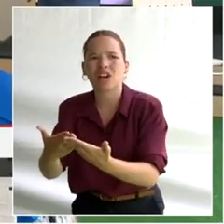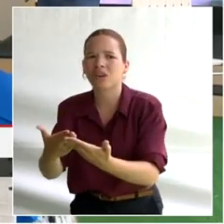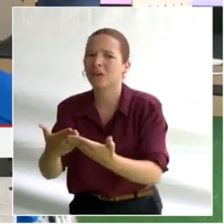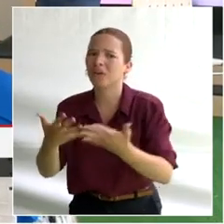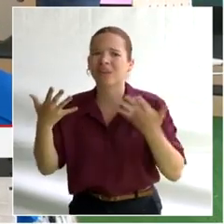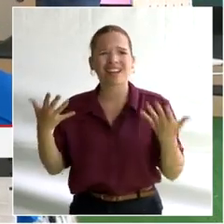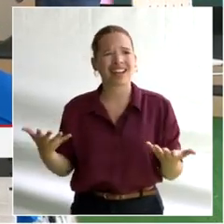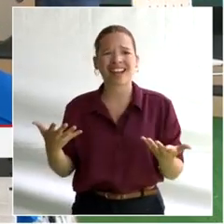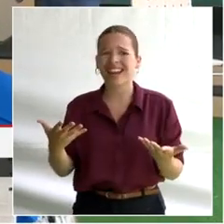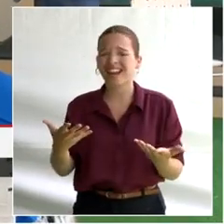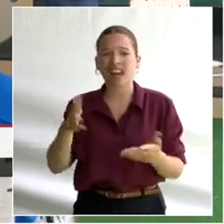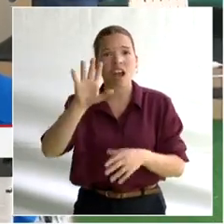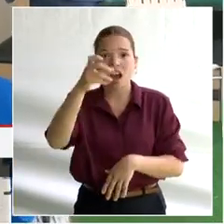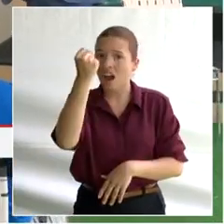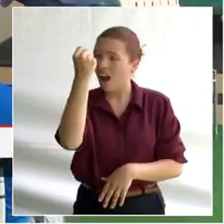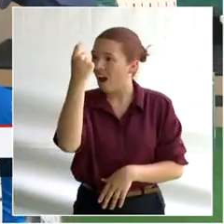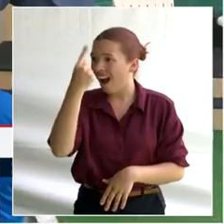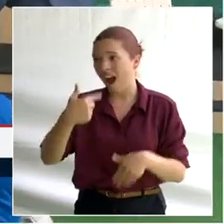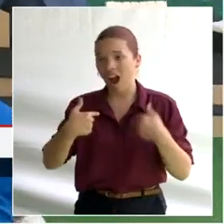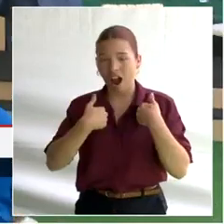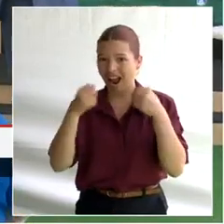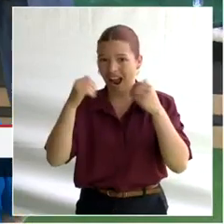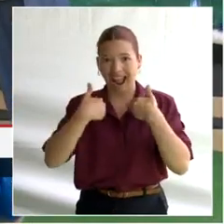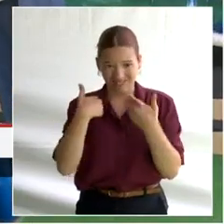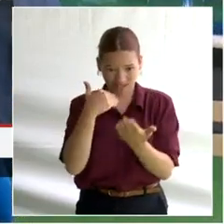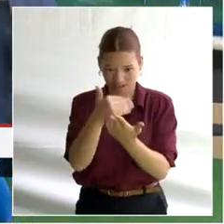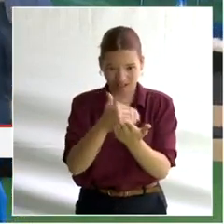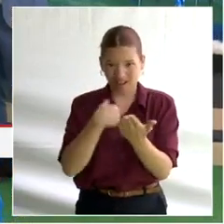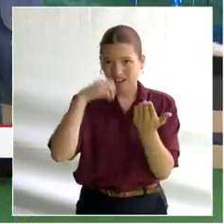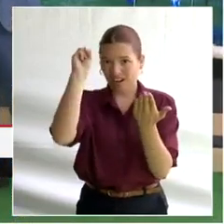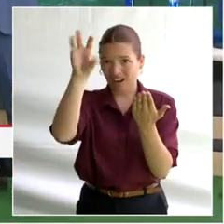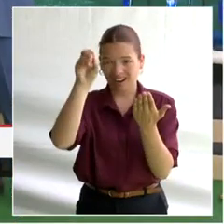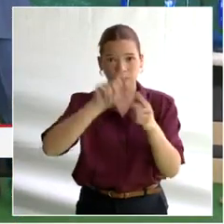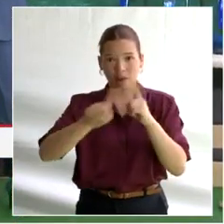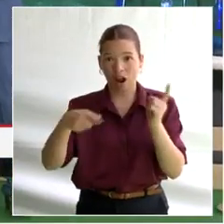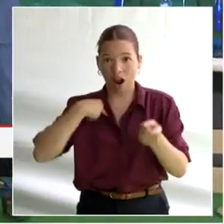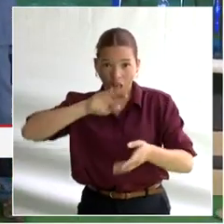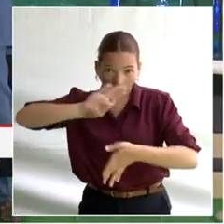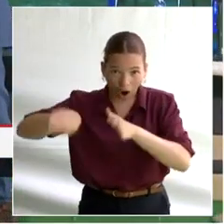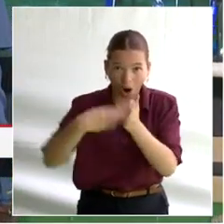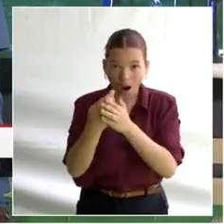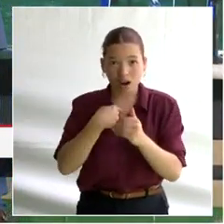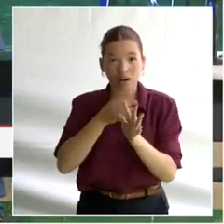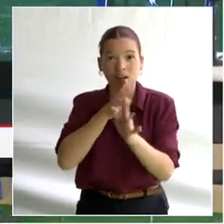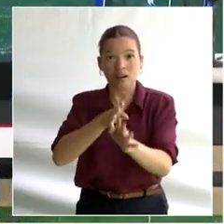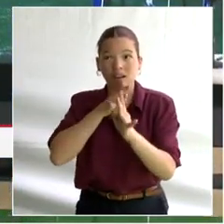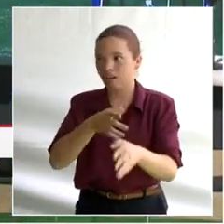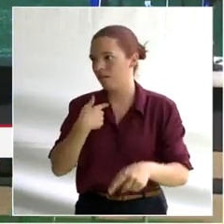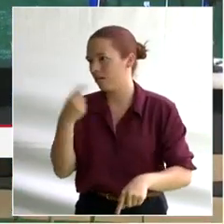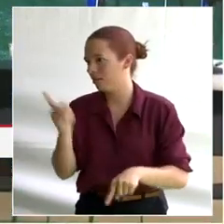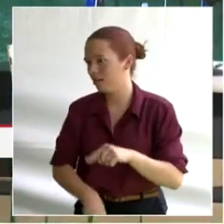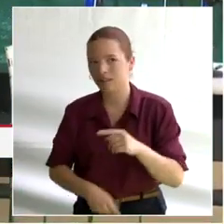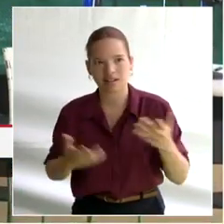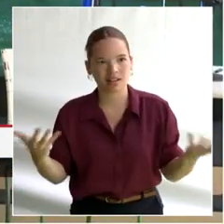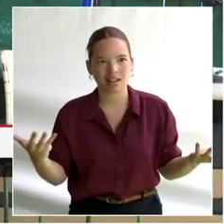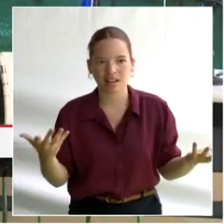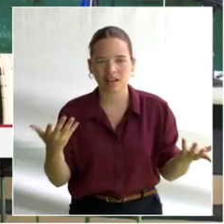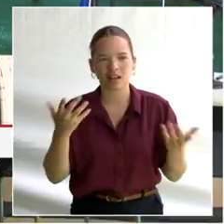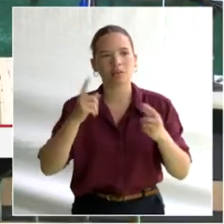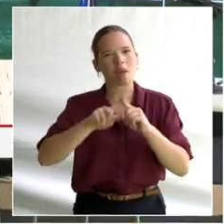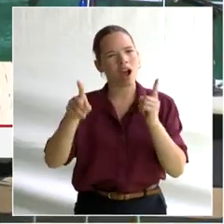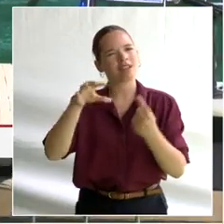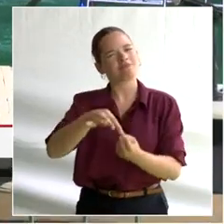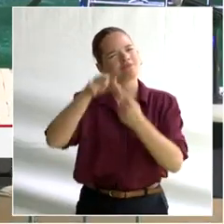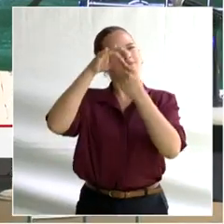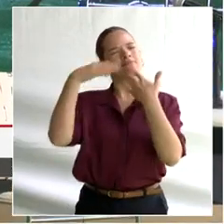I don't want to keep going. I just also need to mention WTF, who Donald, John, and